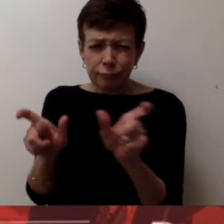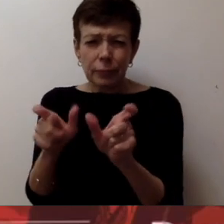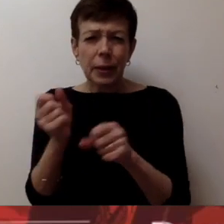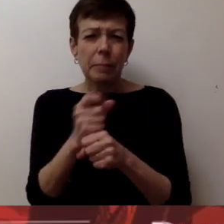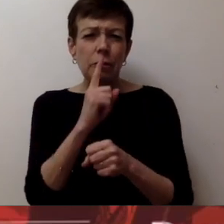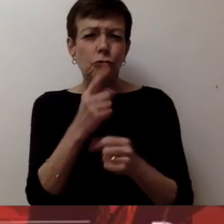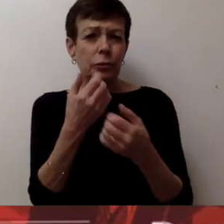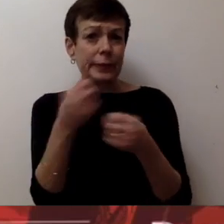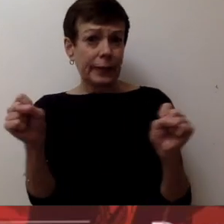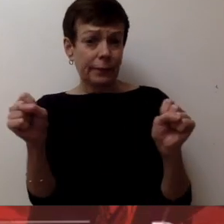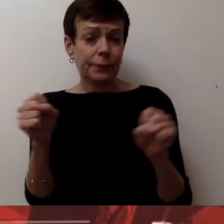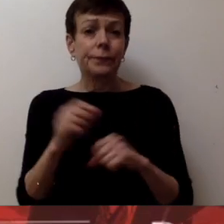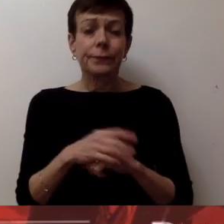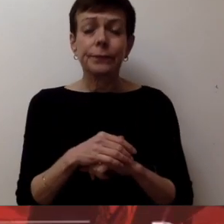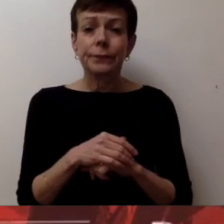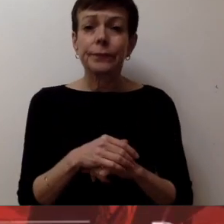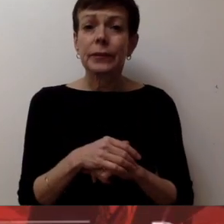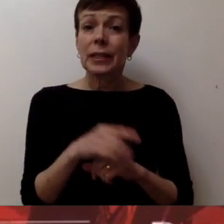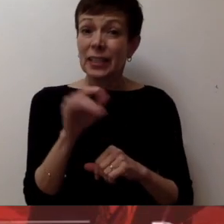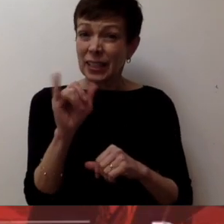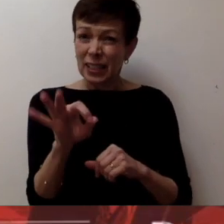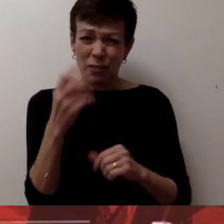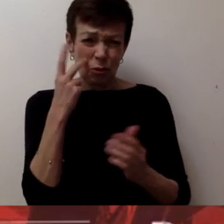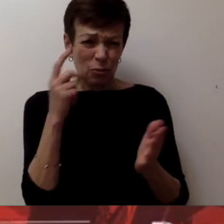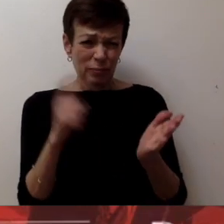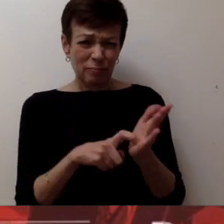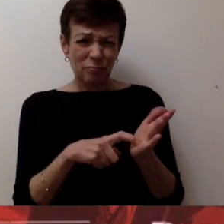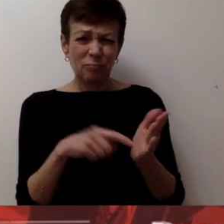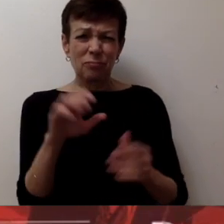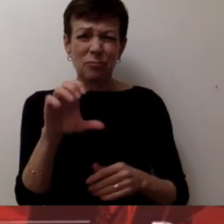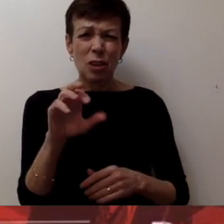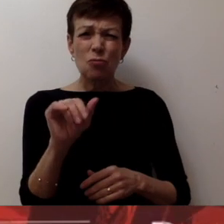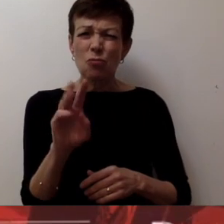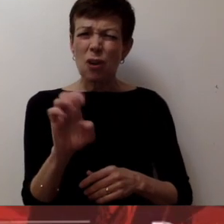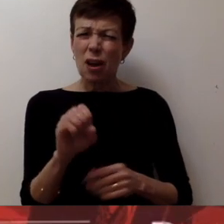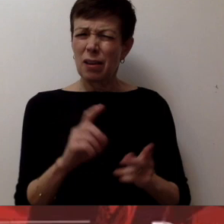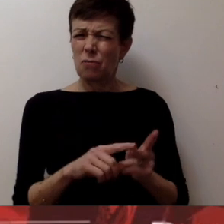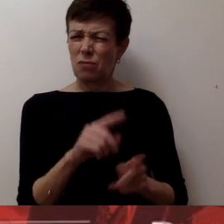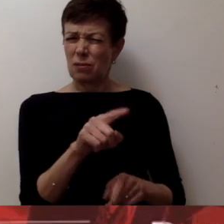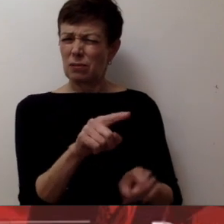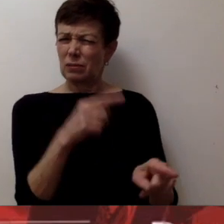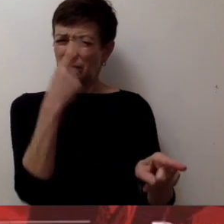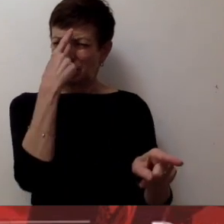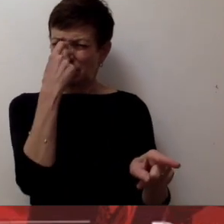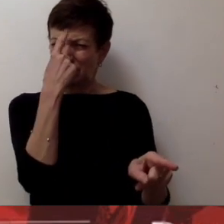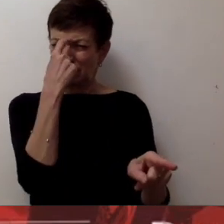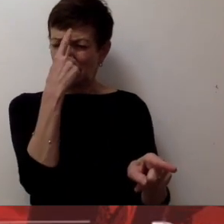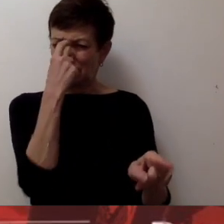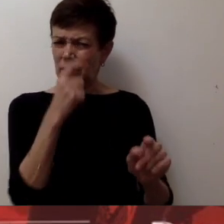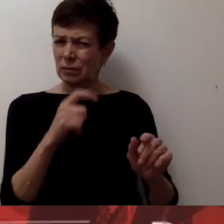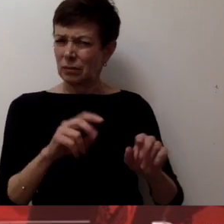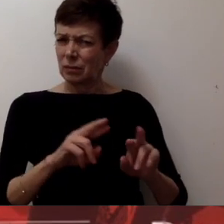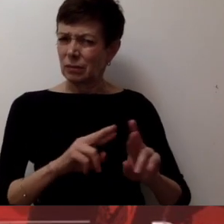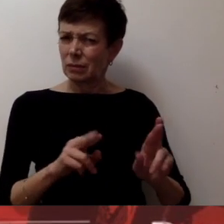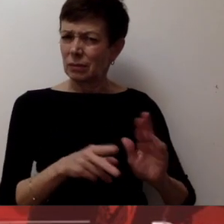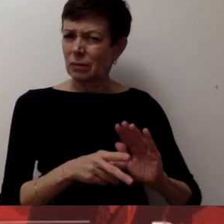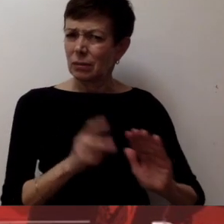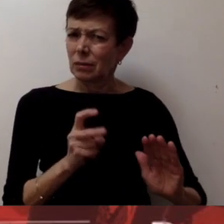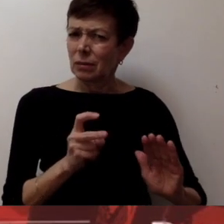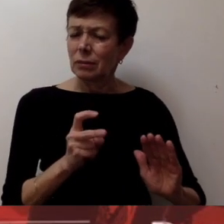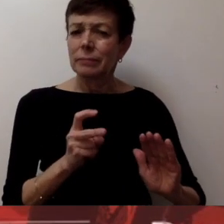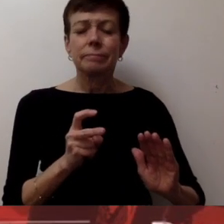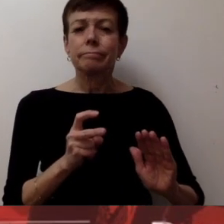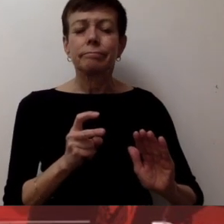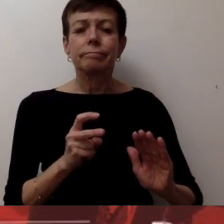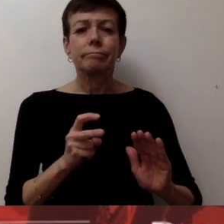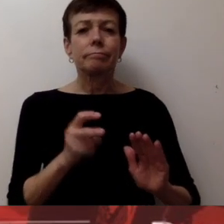Deerians. We encourage citizens to report crimes and all suspicious activity to local police. And if you